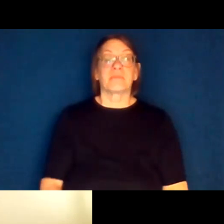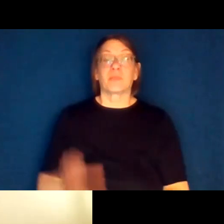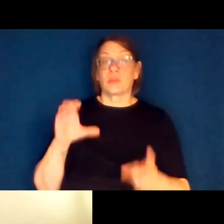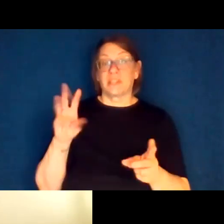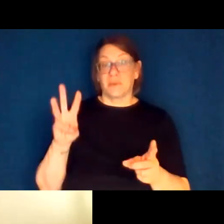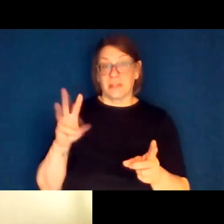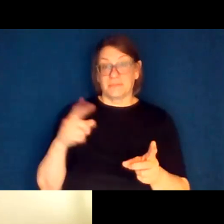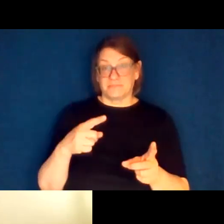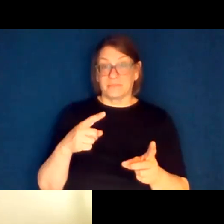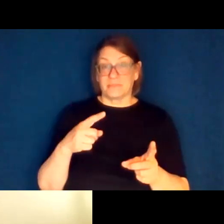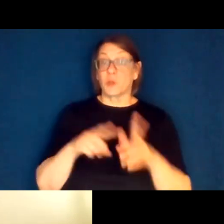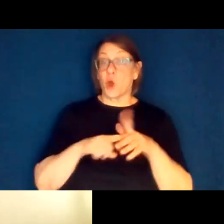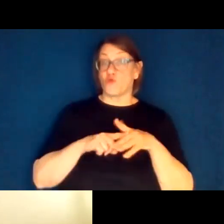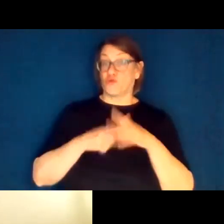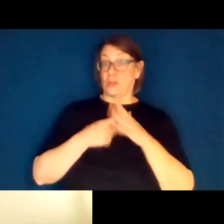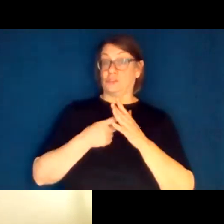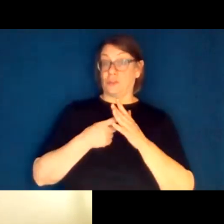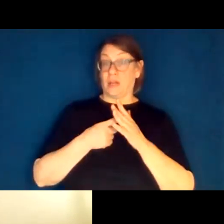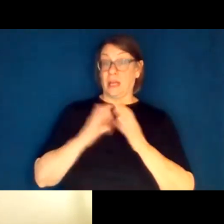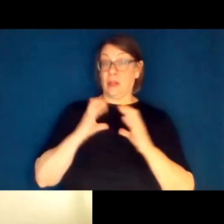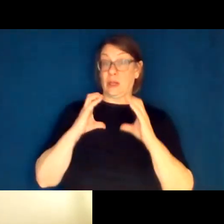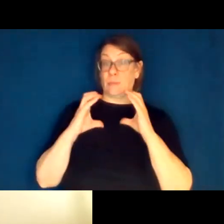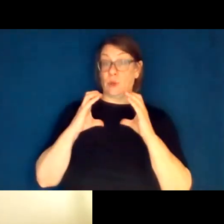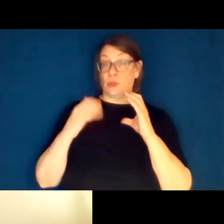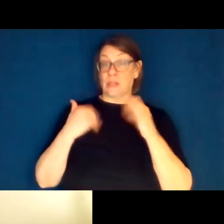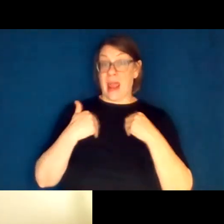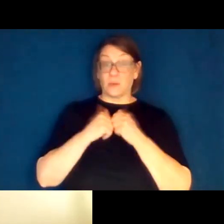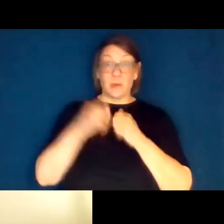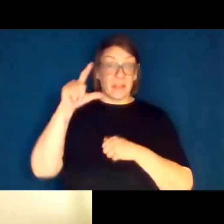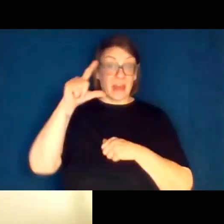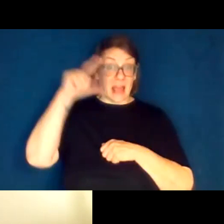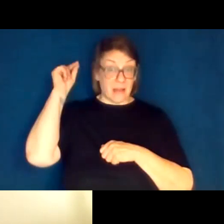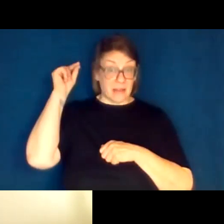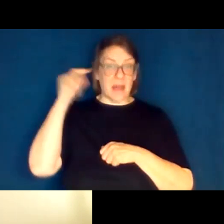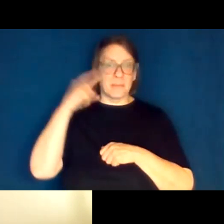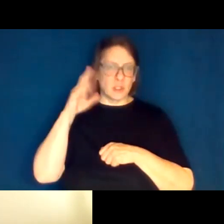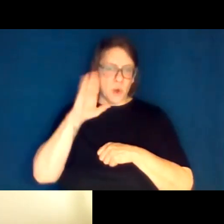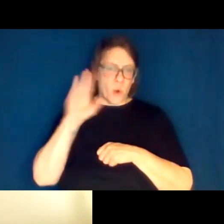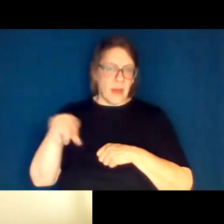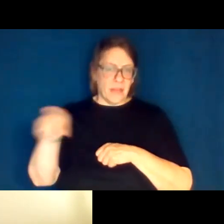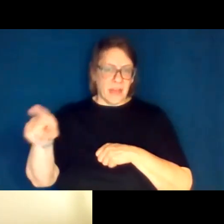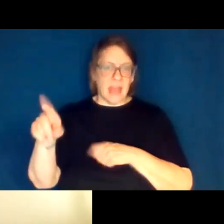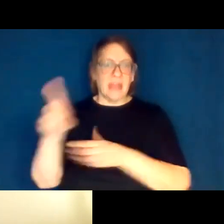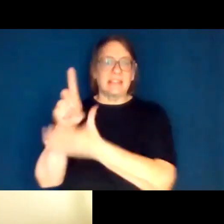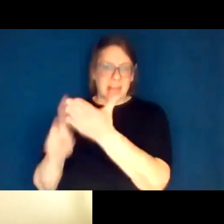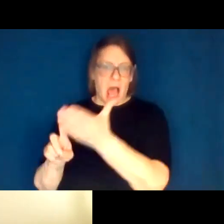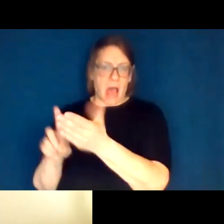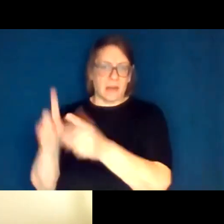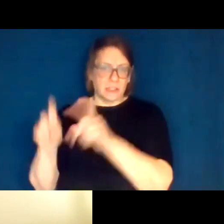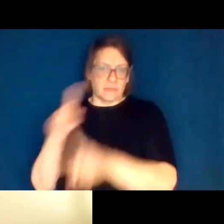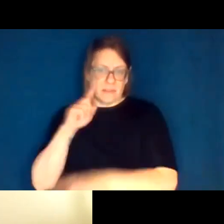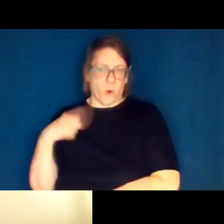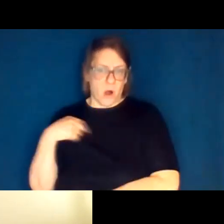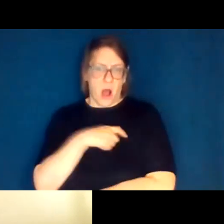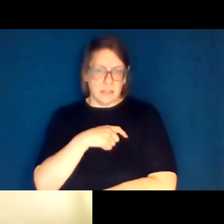Sure. Originally, the communication I had with Gallaudet, as you know, Gallaudet is the one who designed the survey,